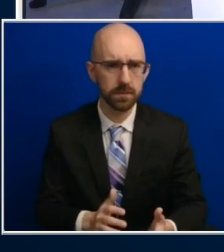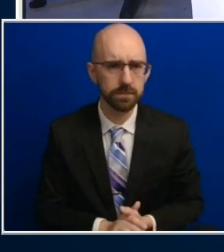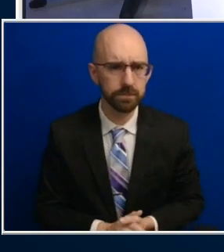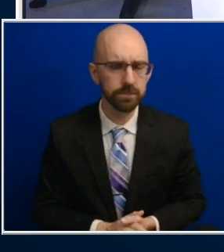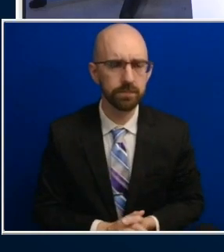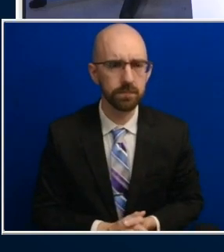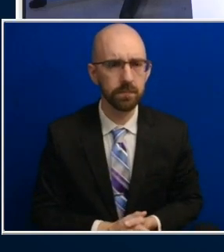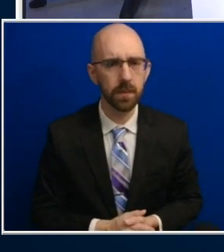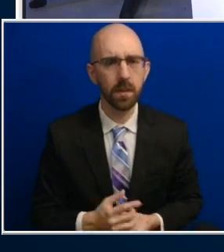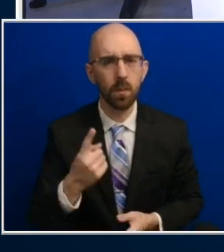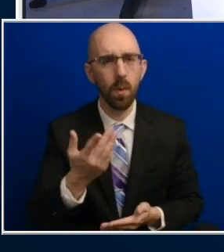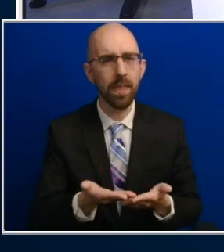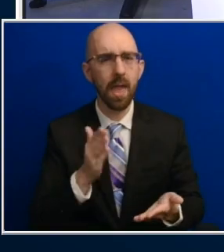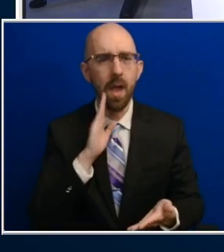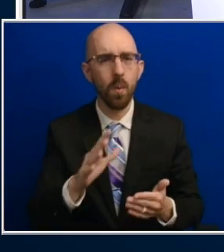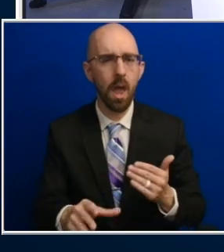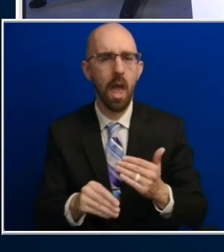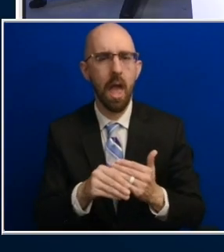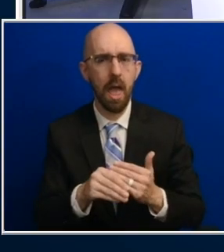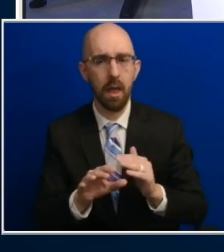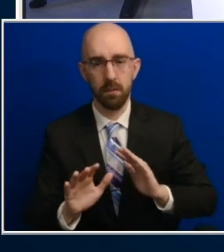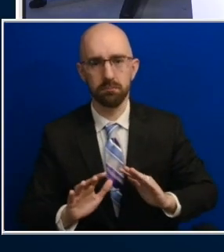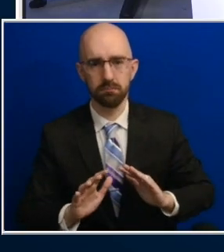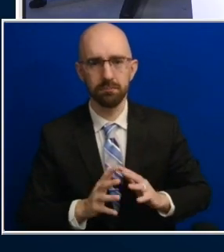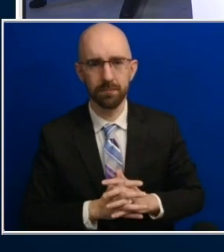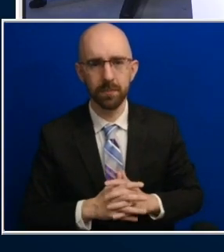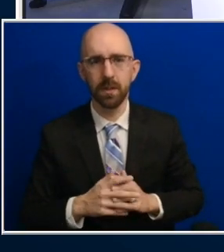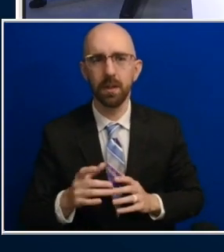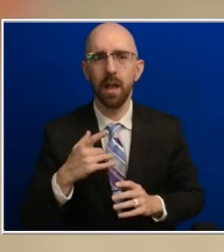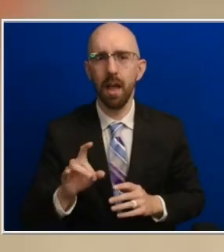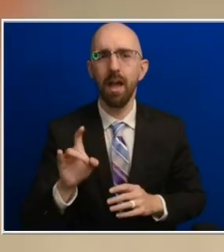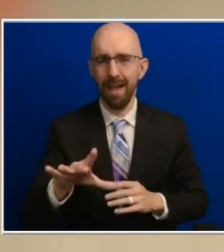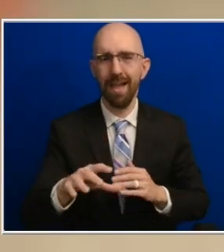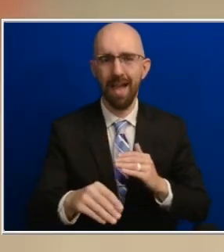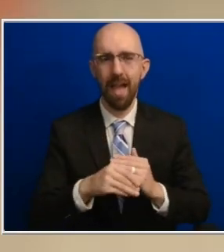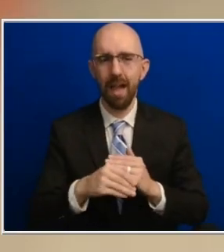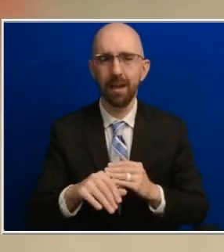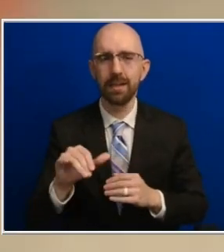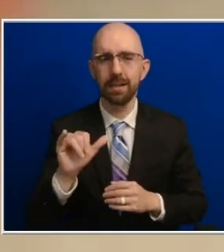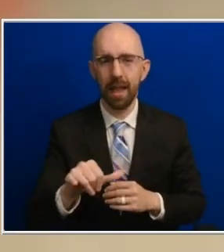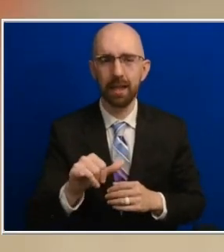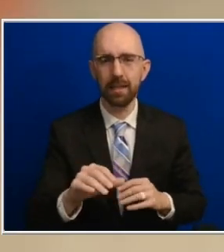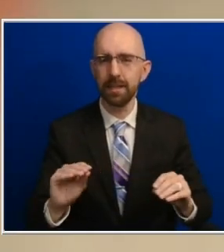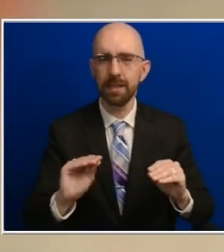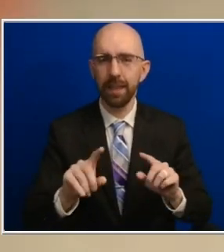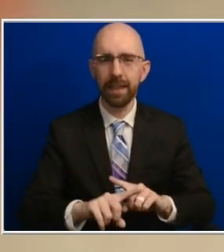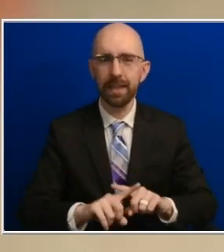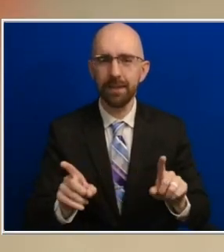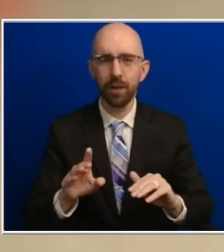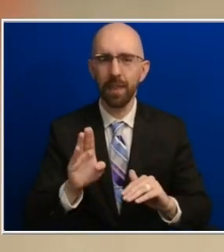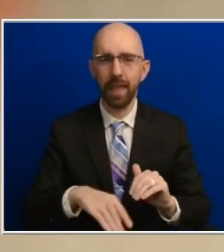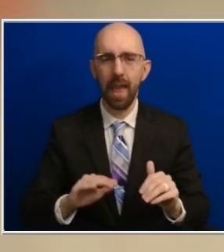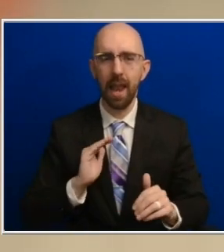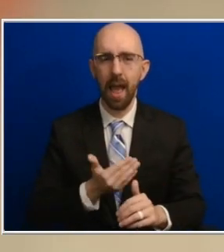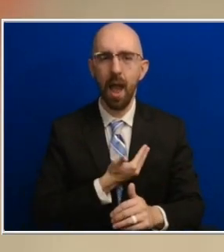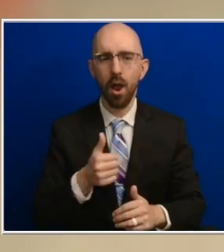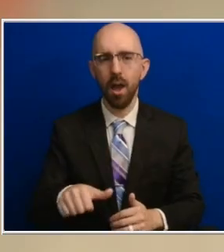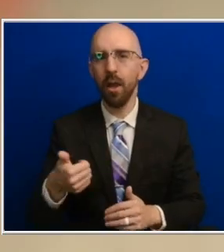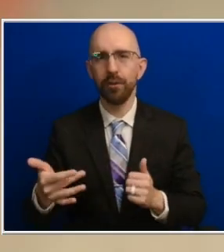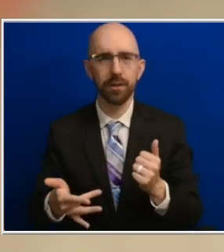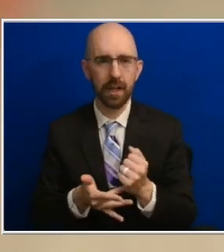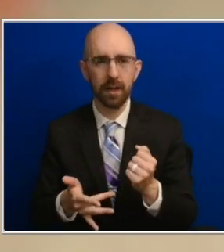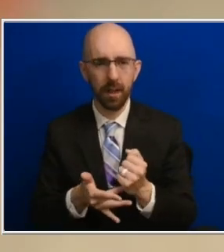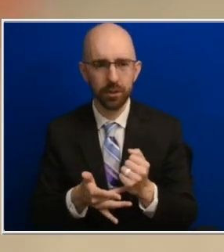maybe one thing I would add to that. One thing I would add is, it's nothing different than our other